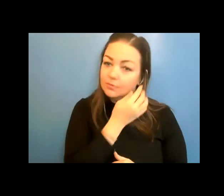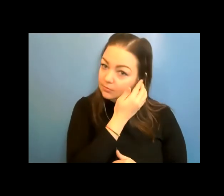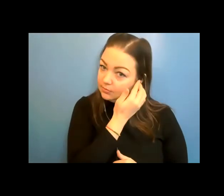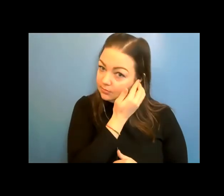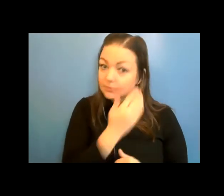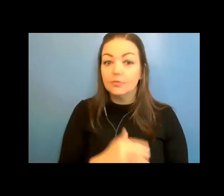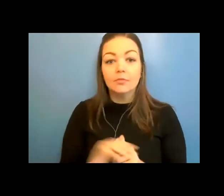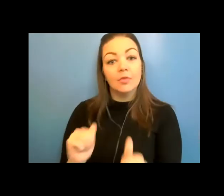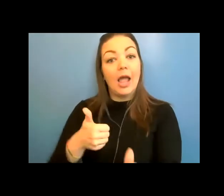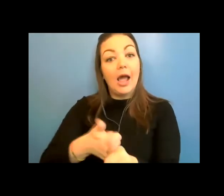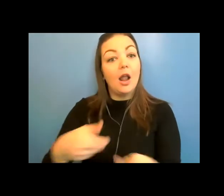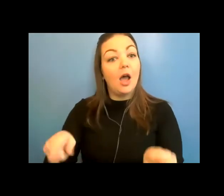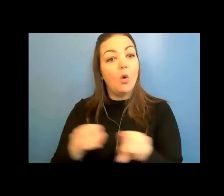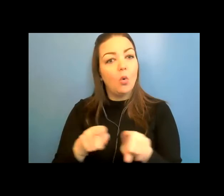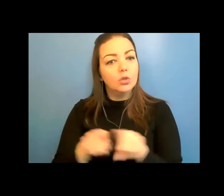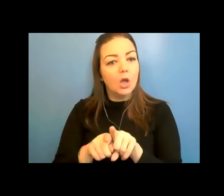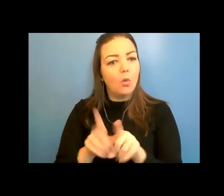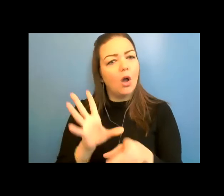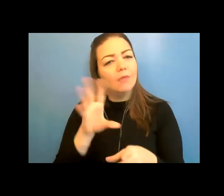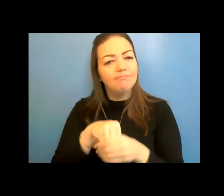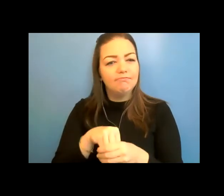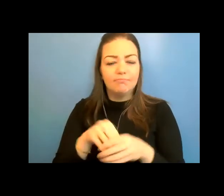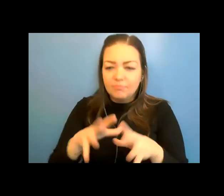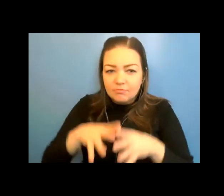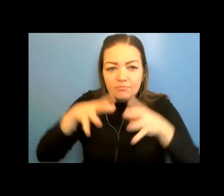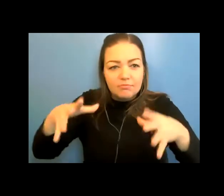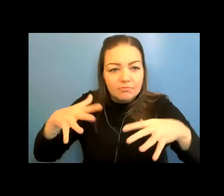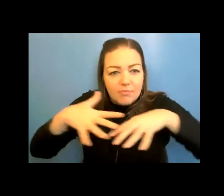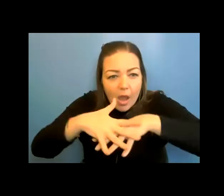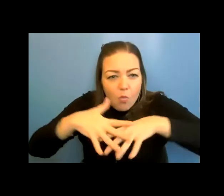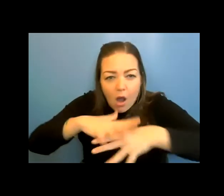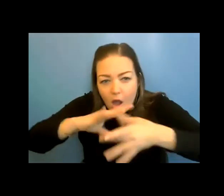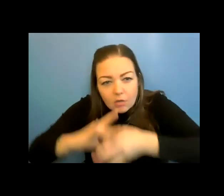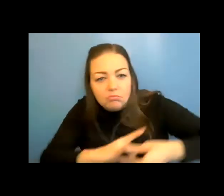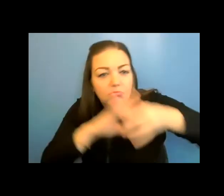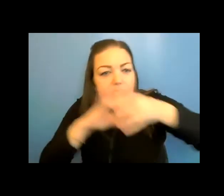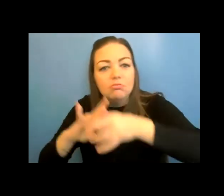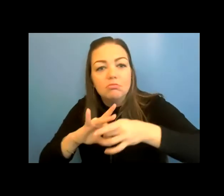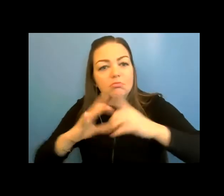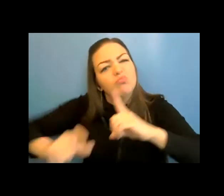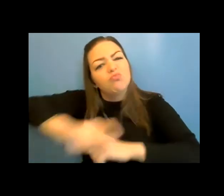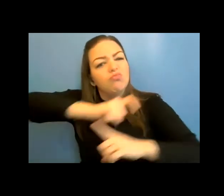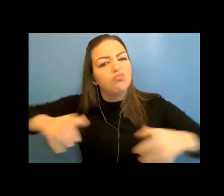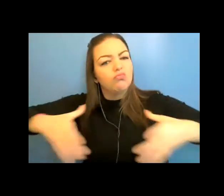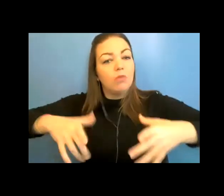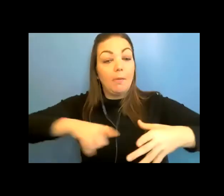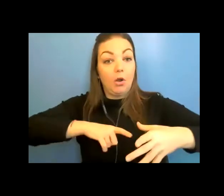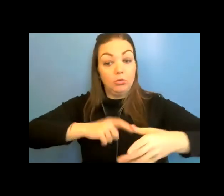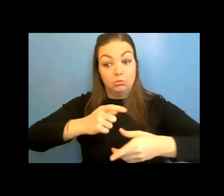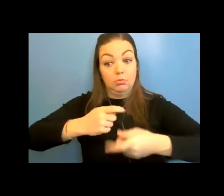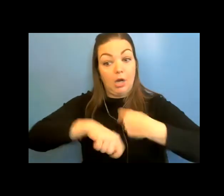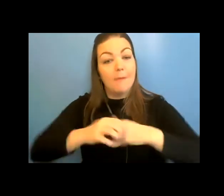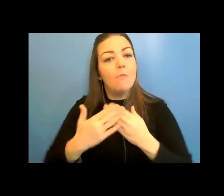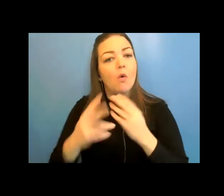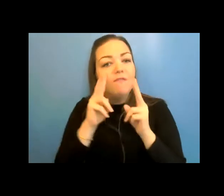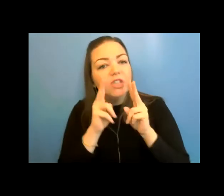are also part of the wider ecology, growing and networking amongst each other to help increase visibility for disabled artists, as